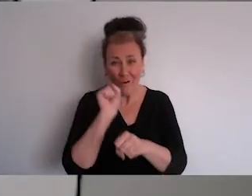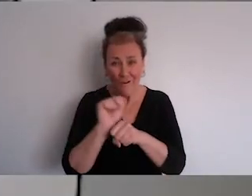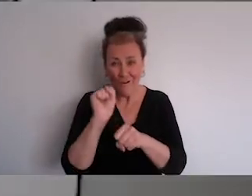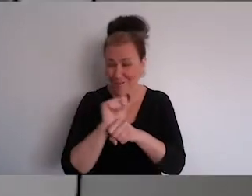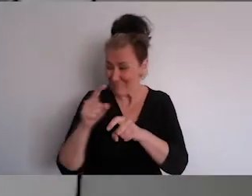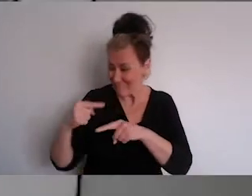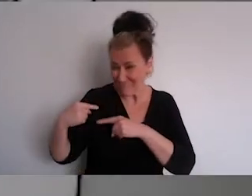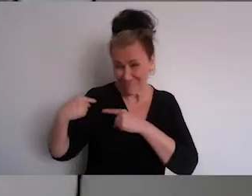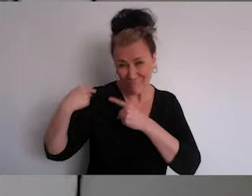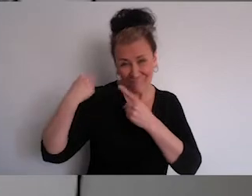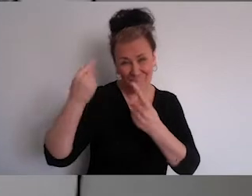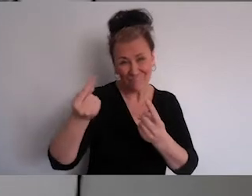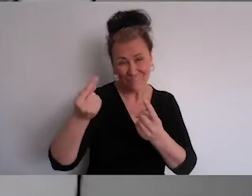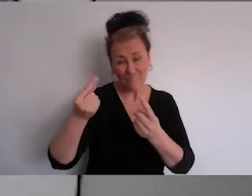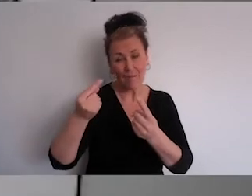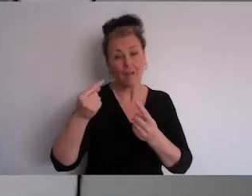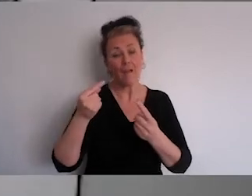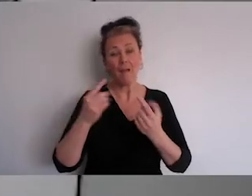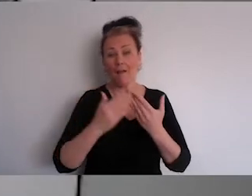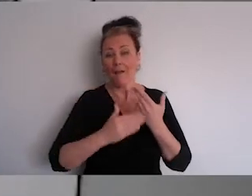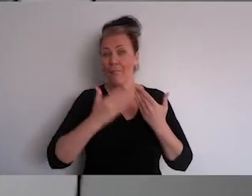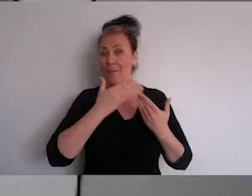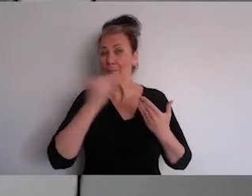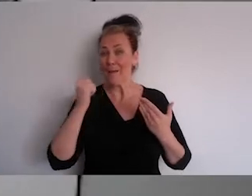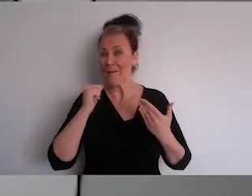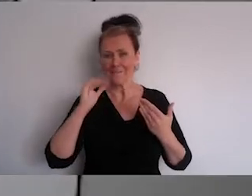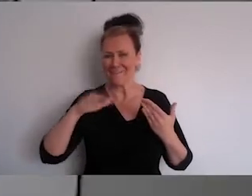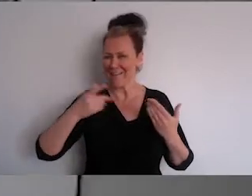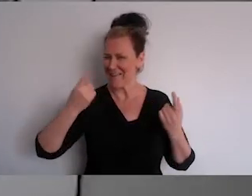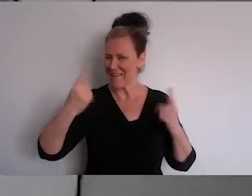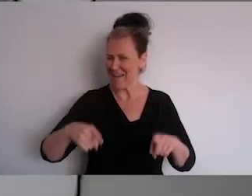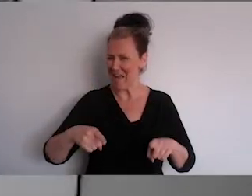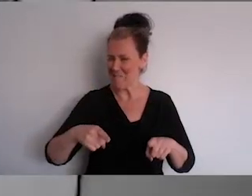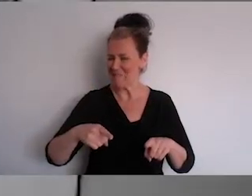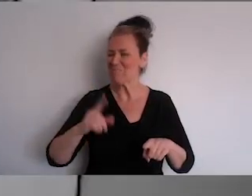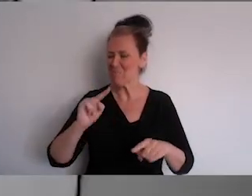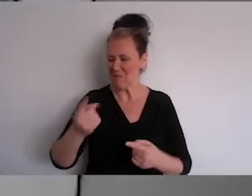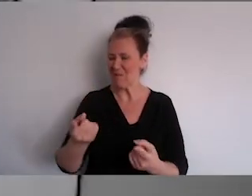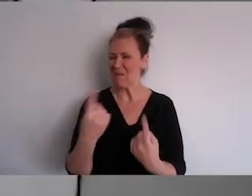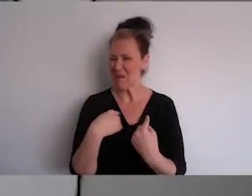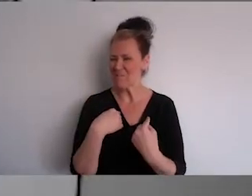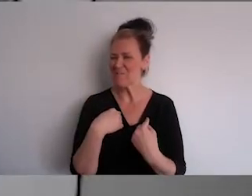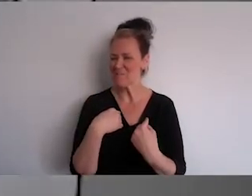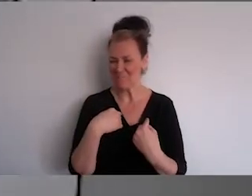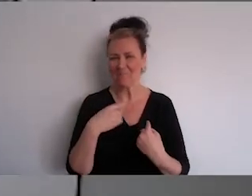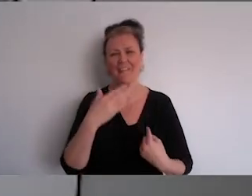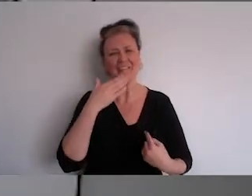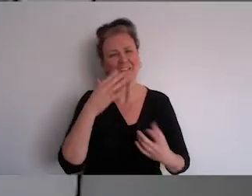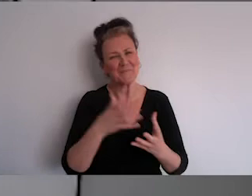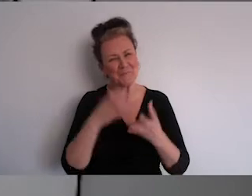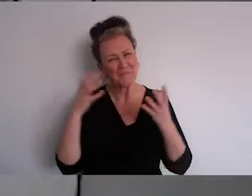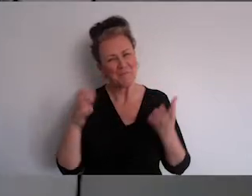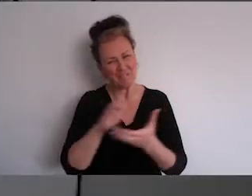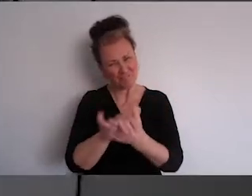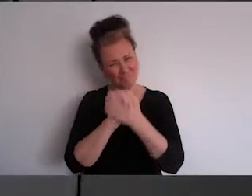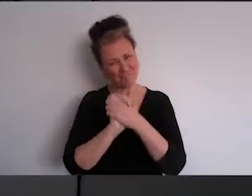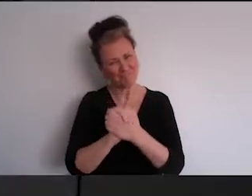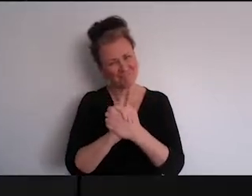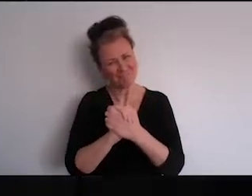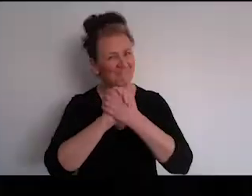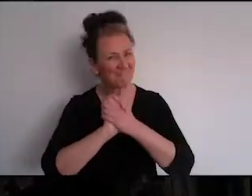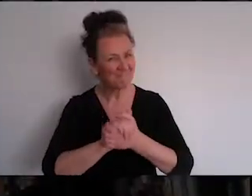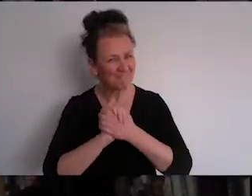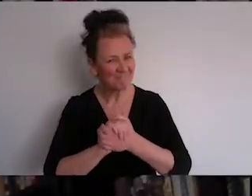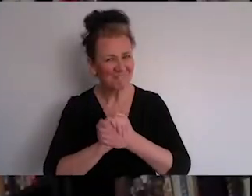for your hard work and everything you've done, and the best is yet to come. Congratulations. Thank you so